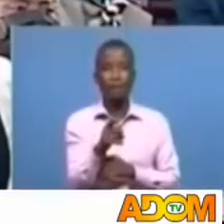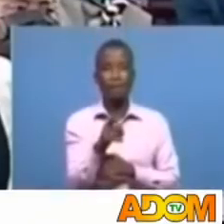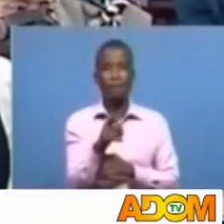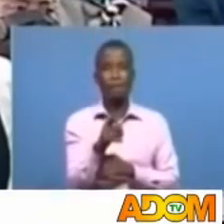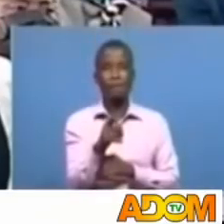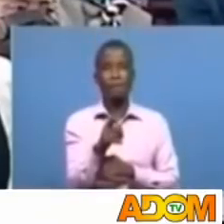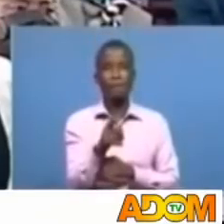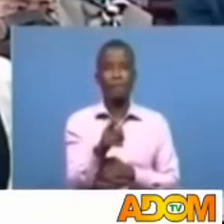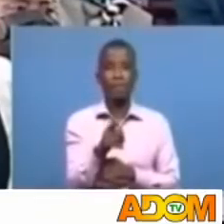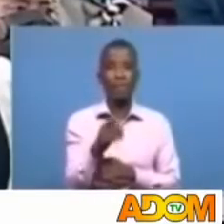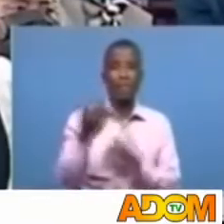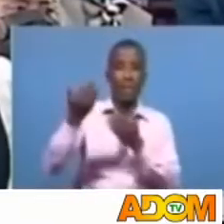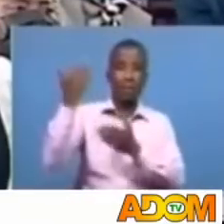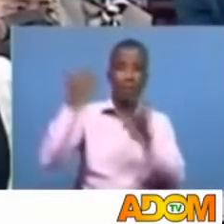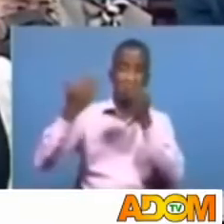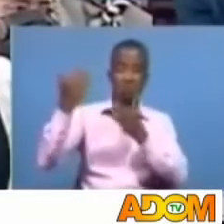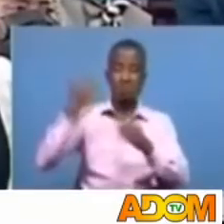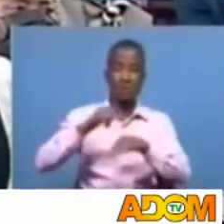Georgina Wood,